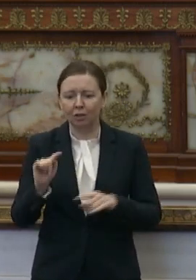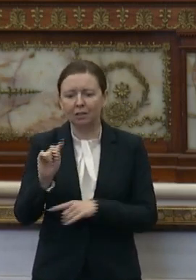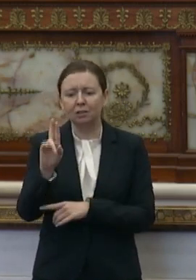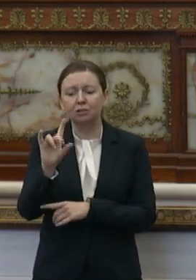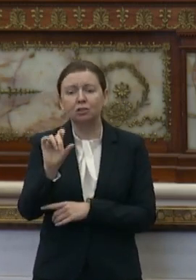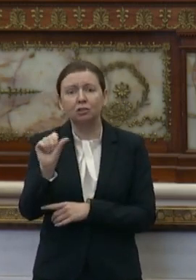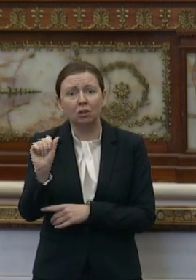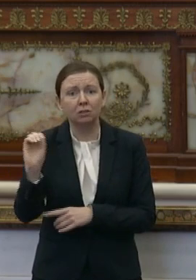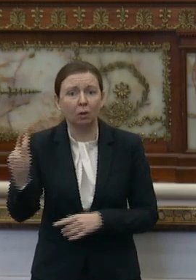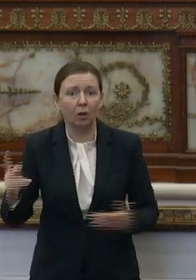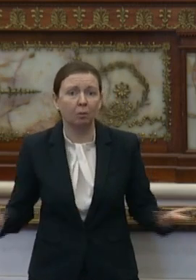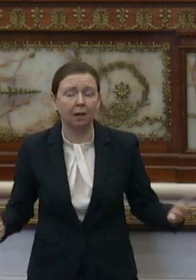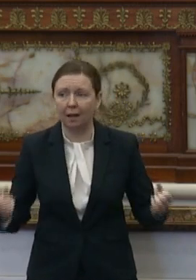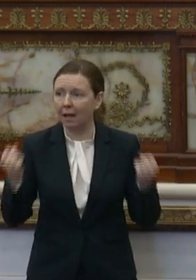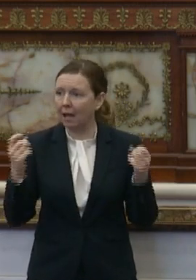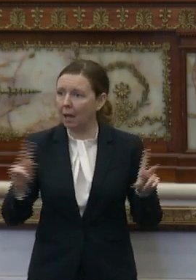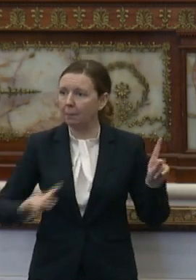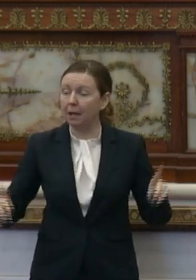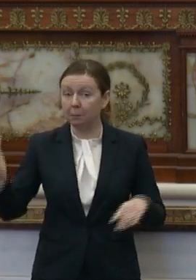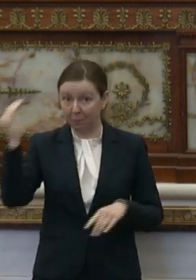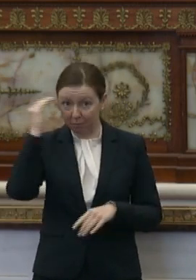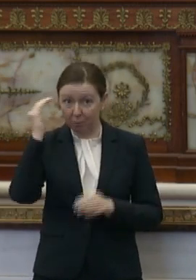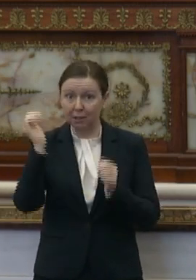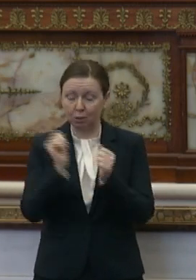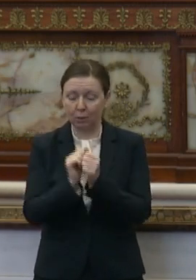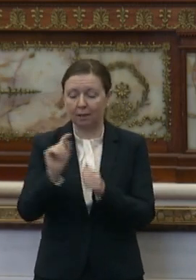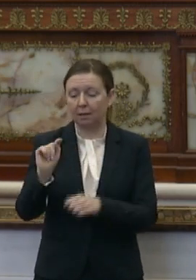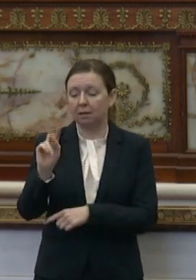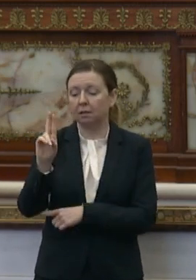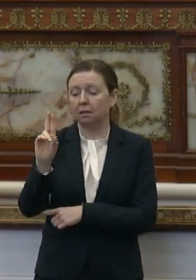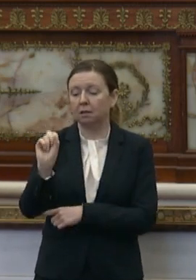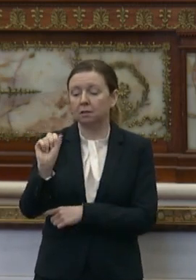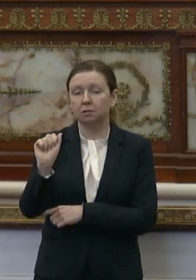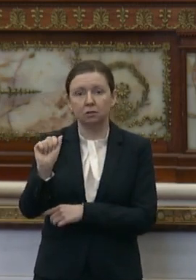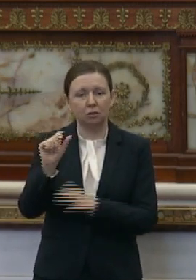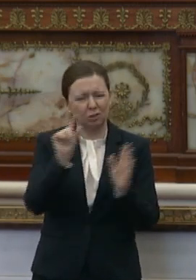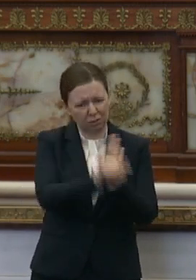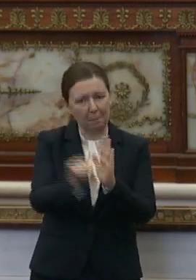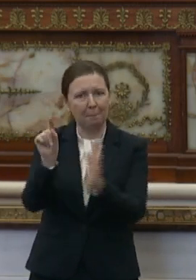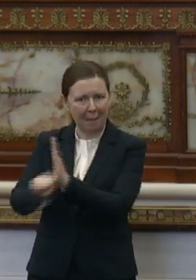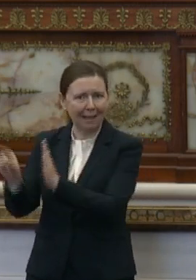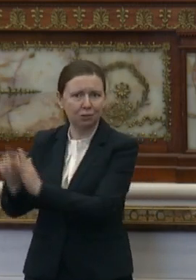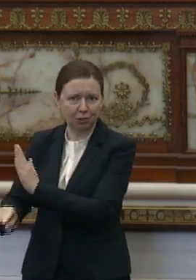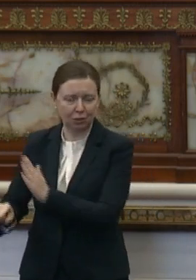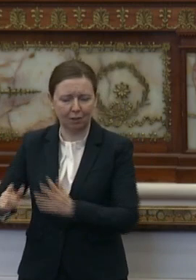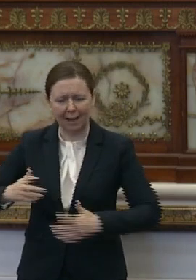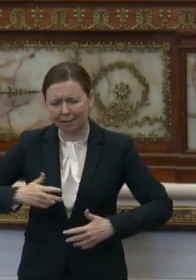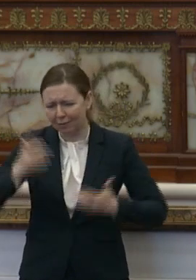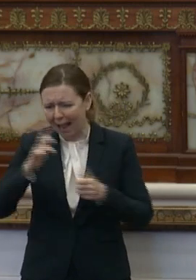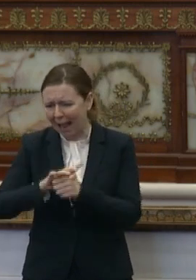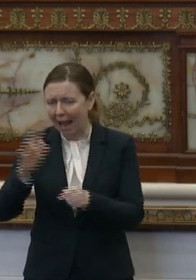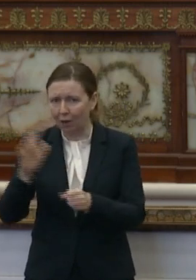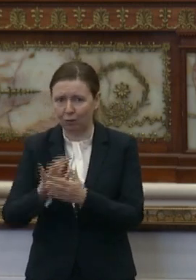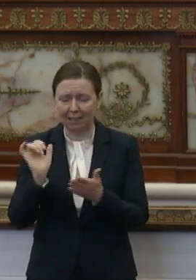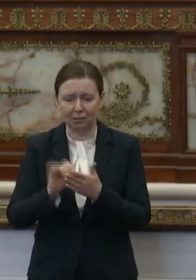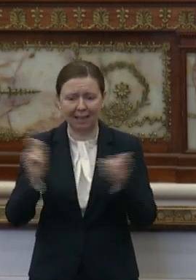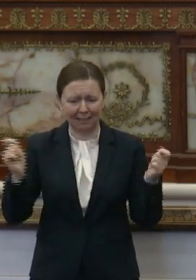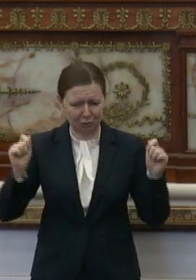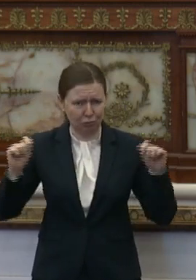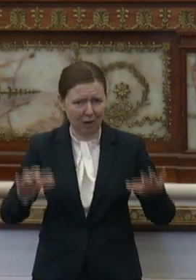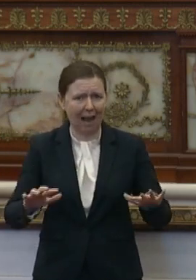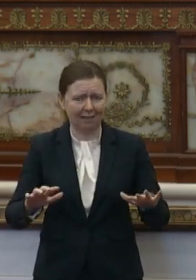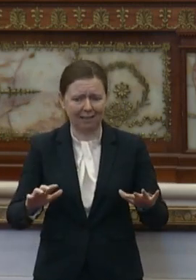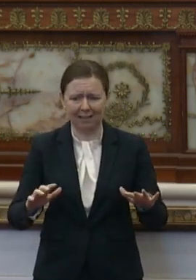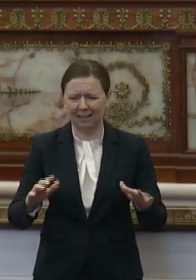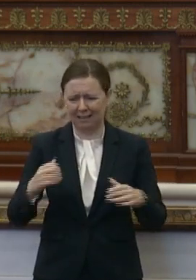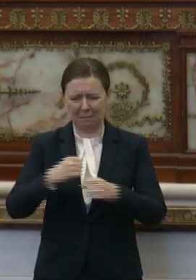Oklahoma. And so many people now are familiar with the Tulsa massacre and outraged that this rally,